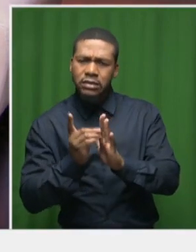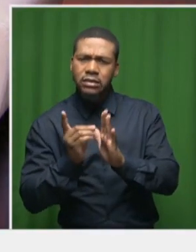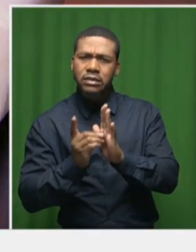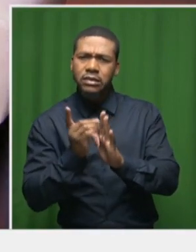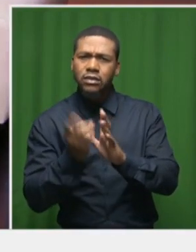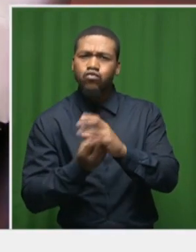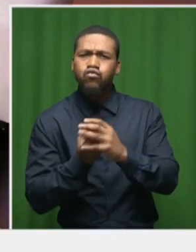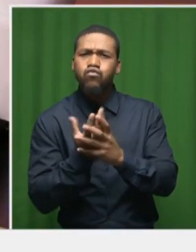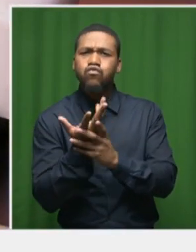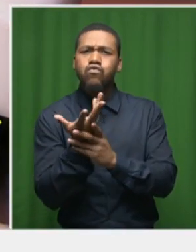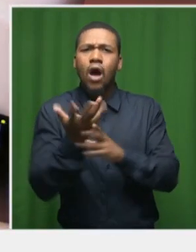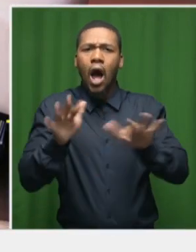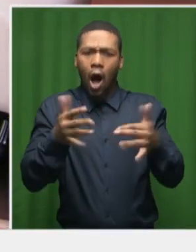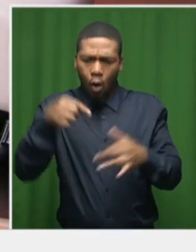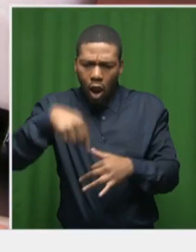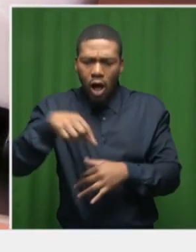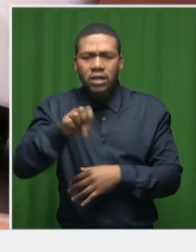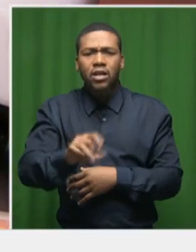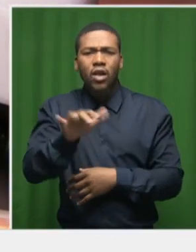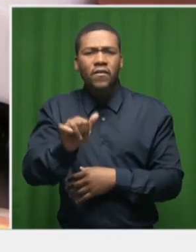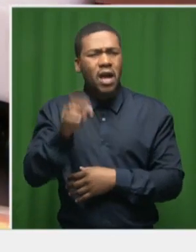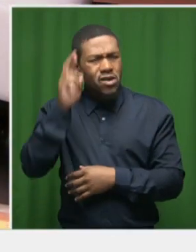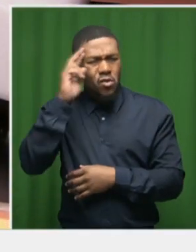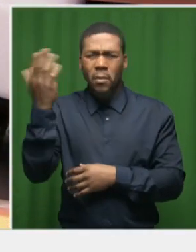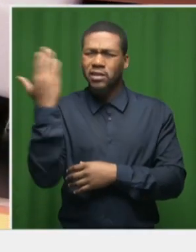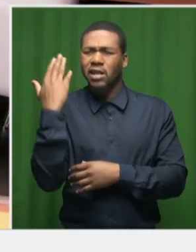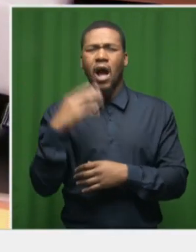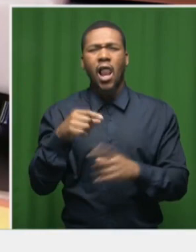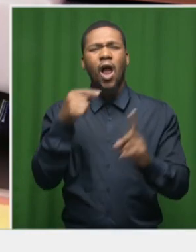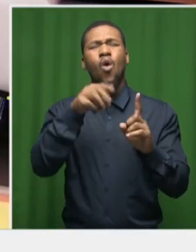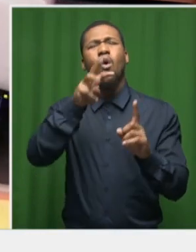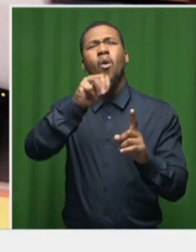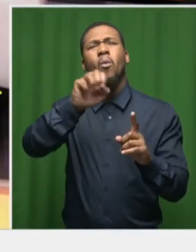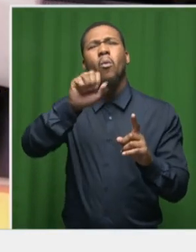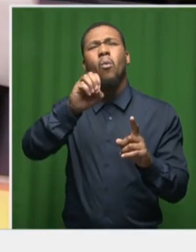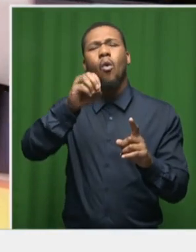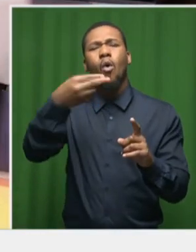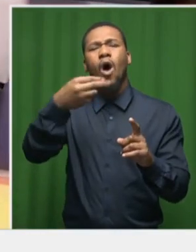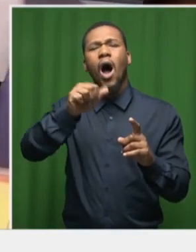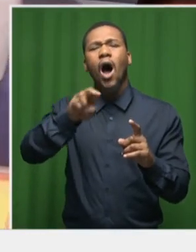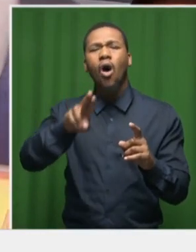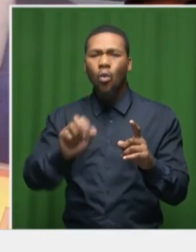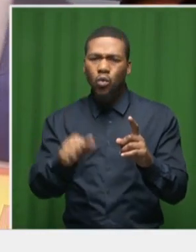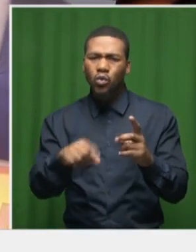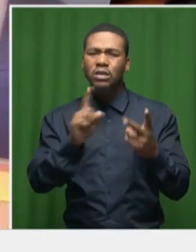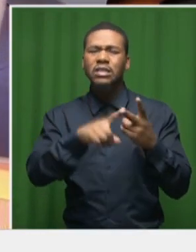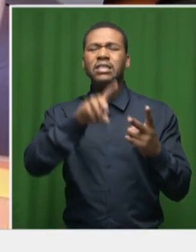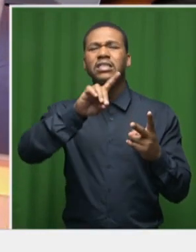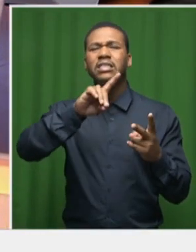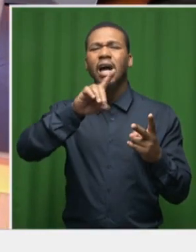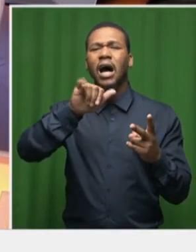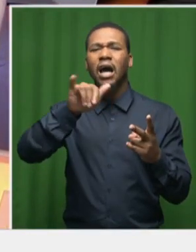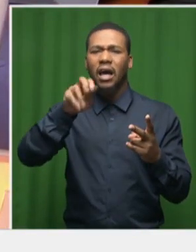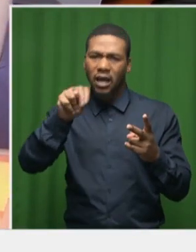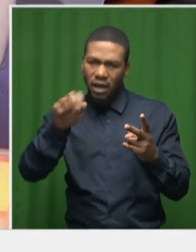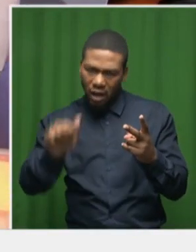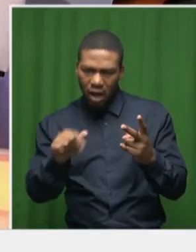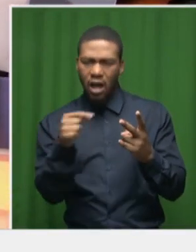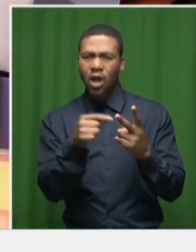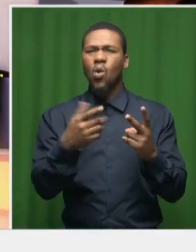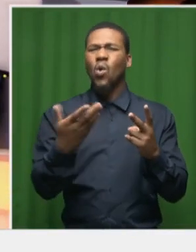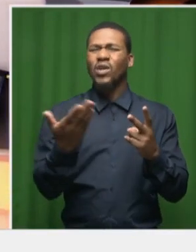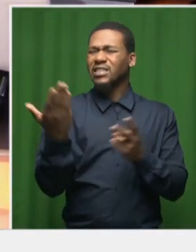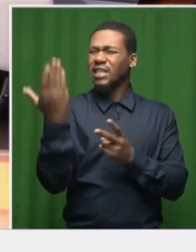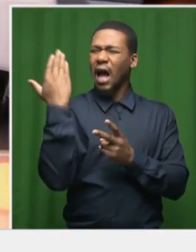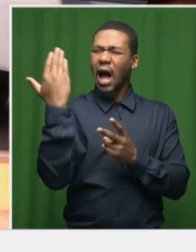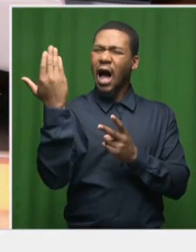remember a couple of years ago, if there's a Mohau, there's also Diane as well, who was at National Arts Festival a couple of years ago. And how far